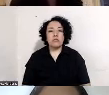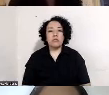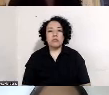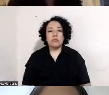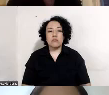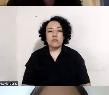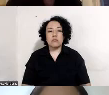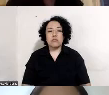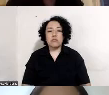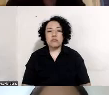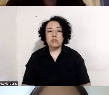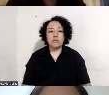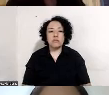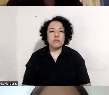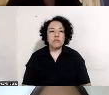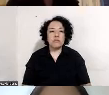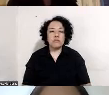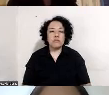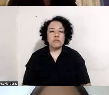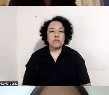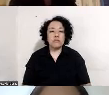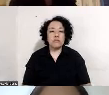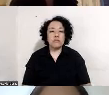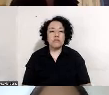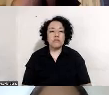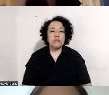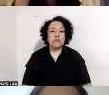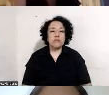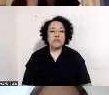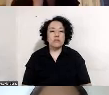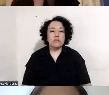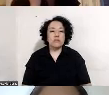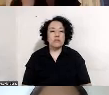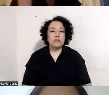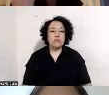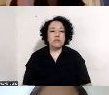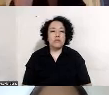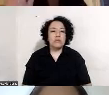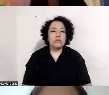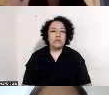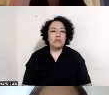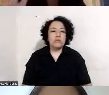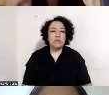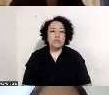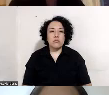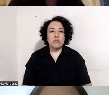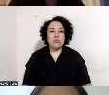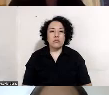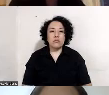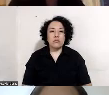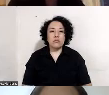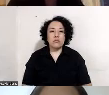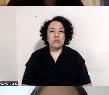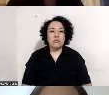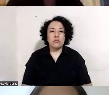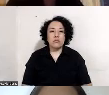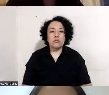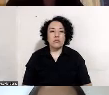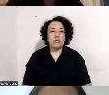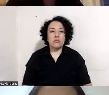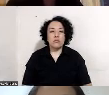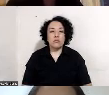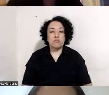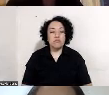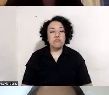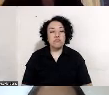and Boston University and Boston College, so very, very highly competitive colleges. E